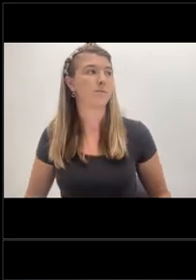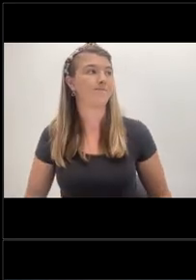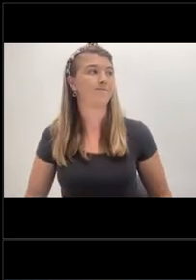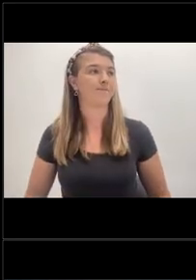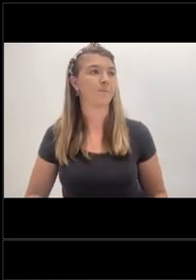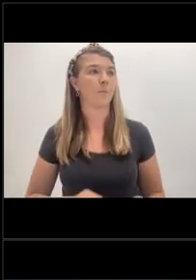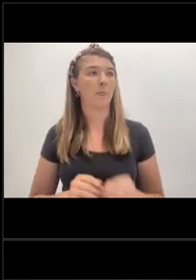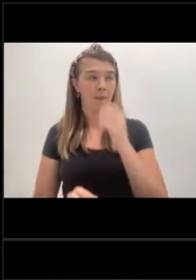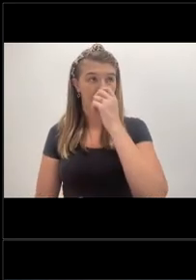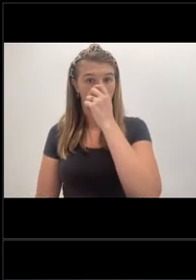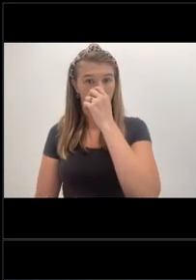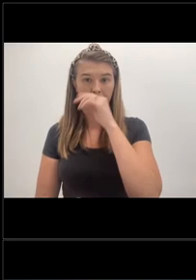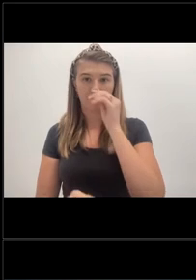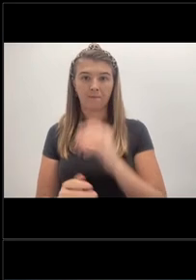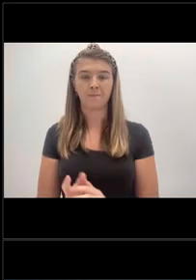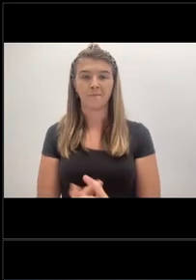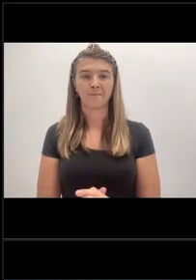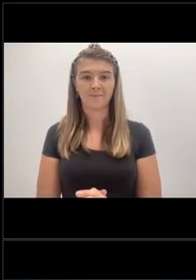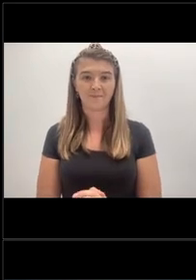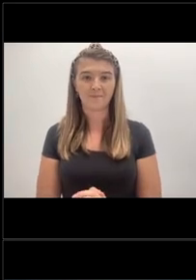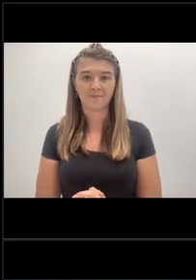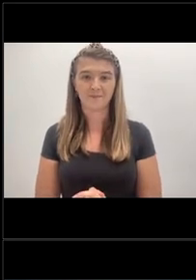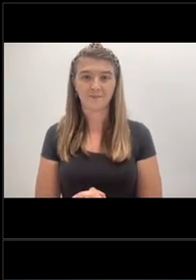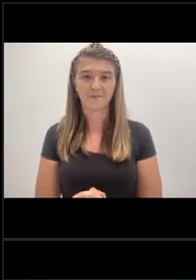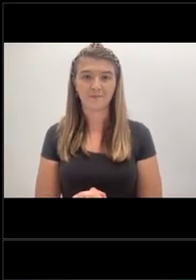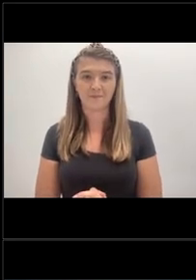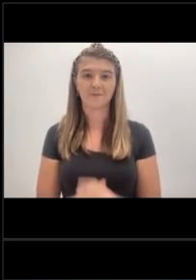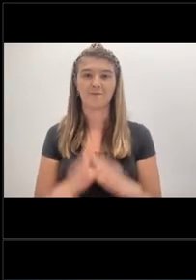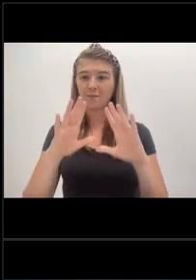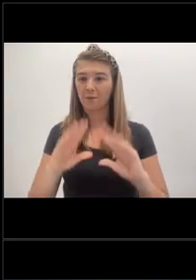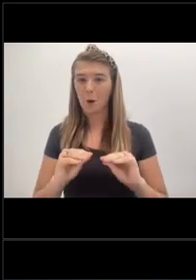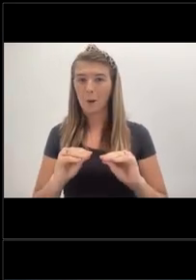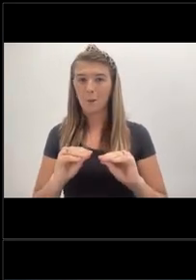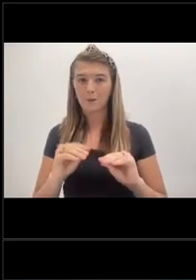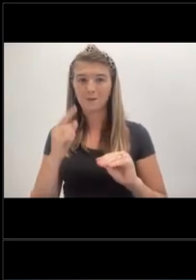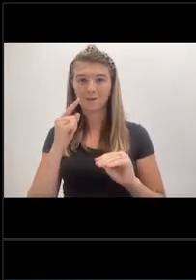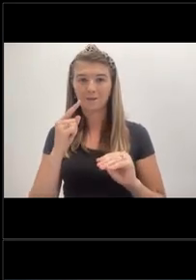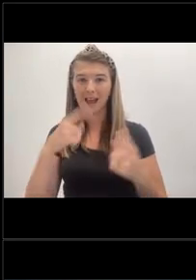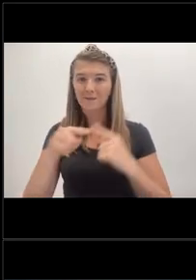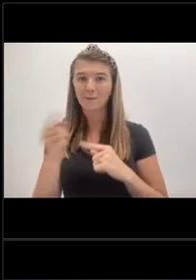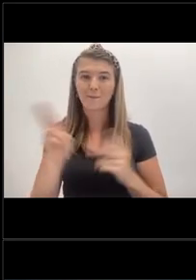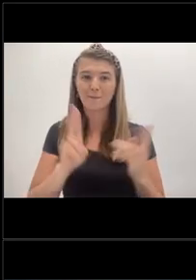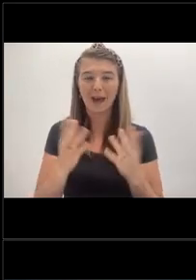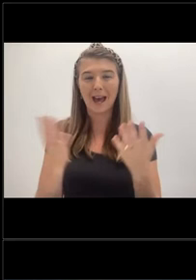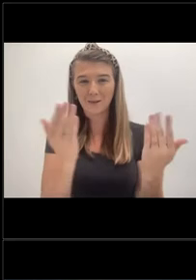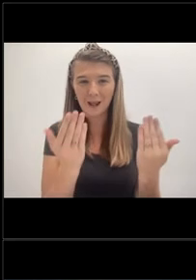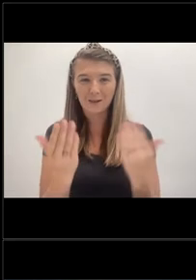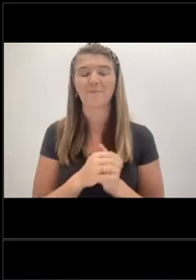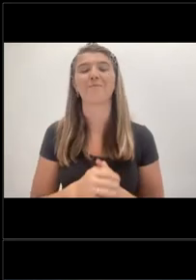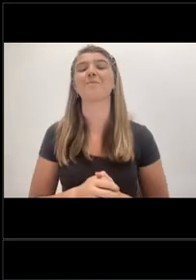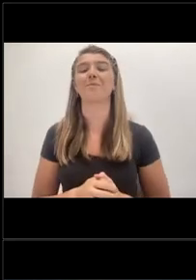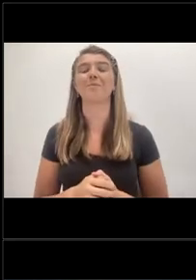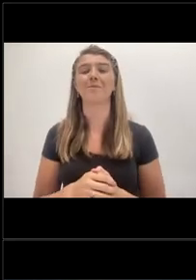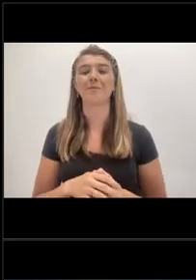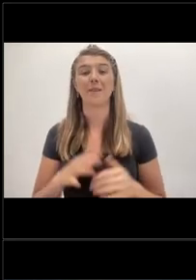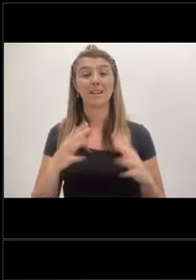And I think that's enough. So let's close the poll now. We should get everybody's cameras back up. Welcome back. So I've